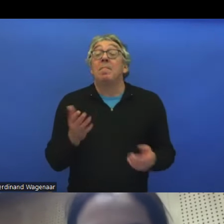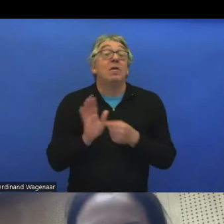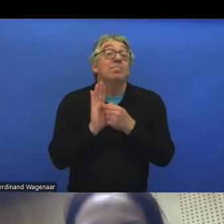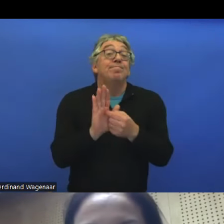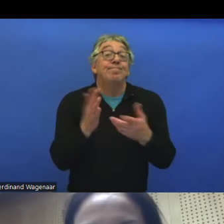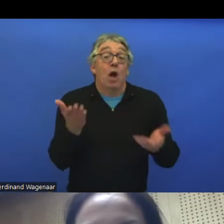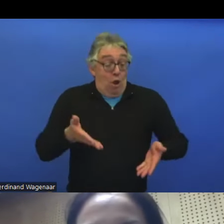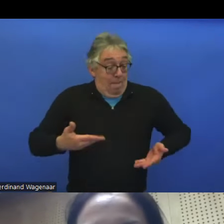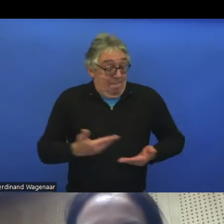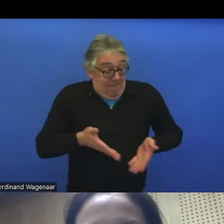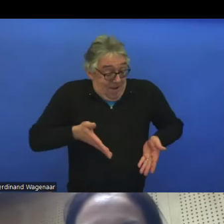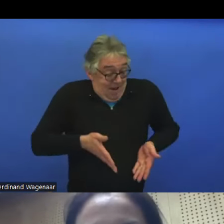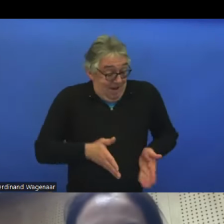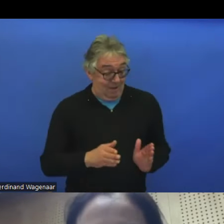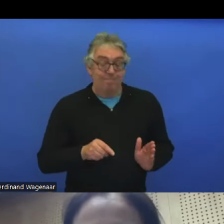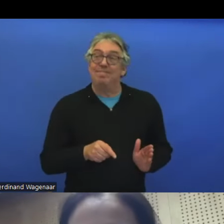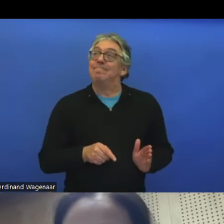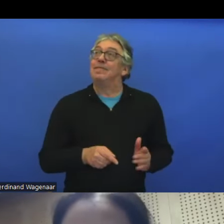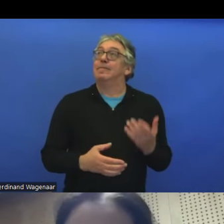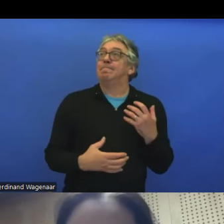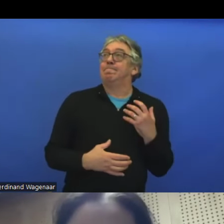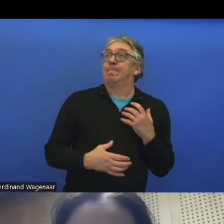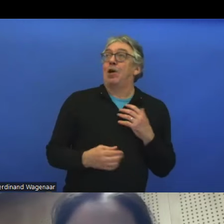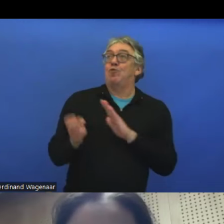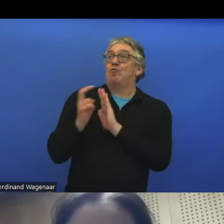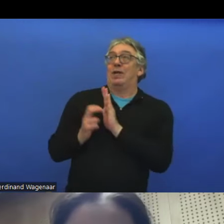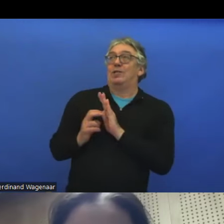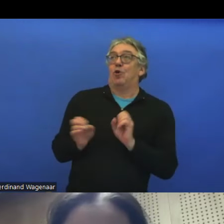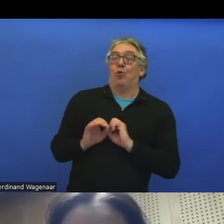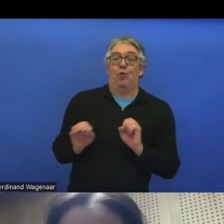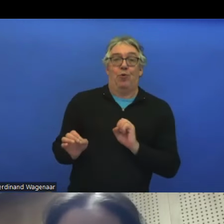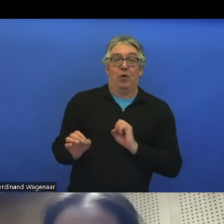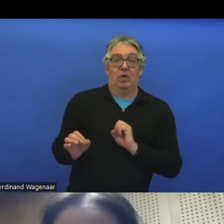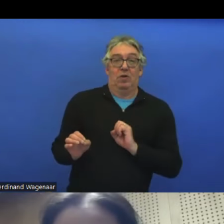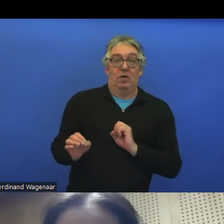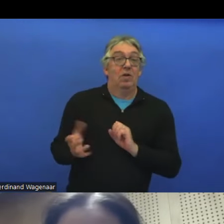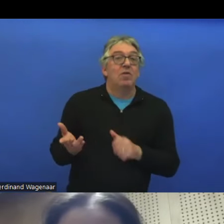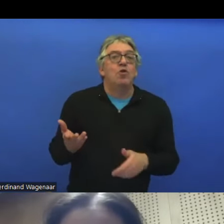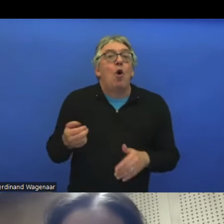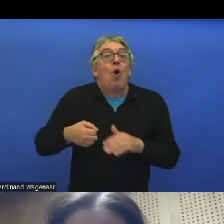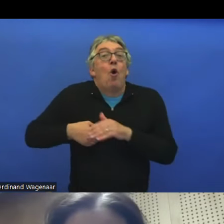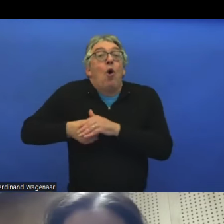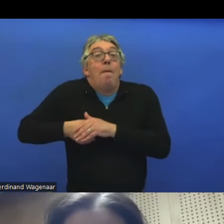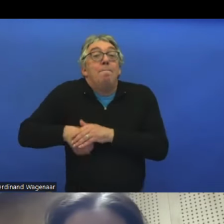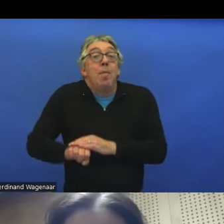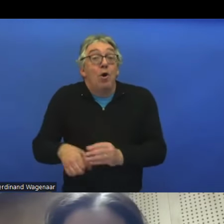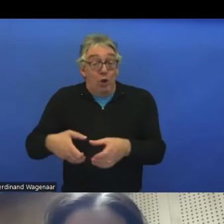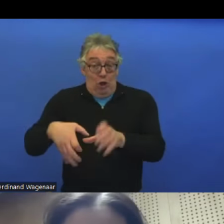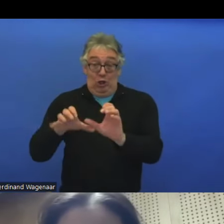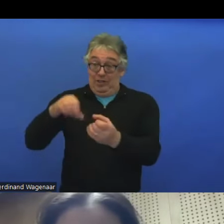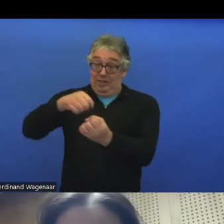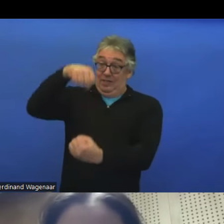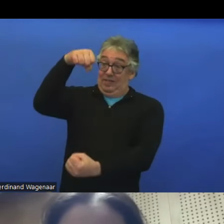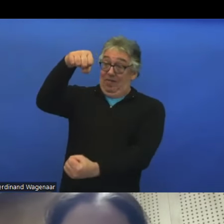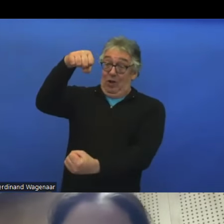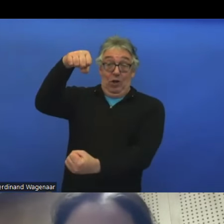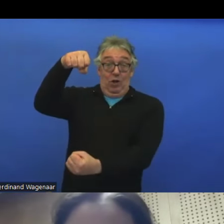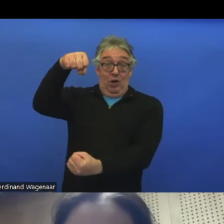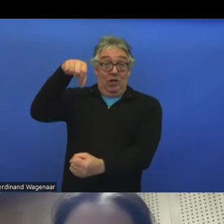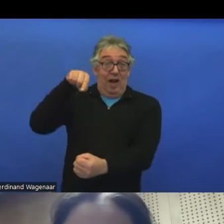registered. And that is because in a birth certificate, or a birth certificate includes